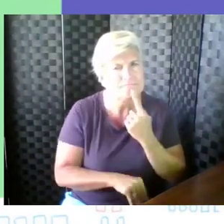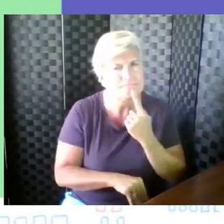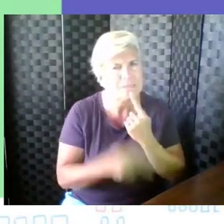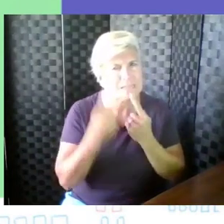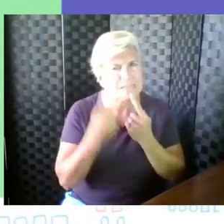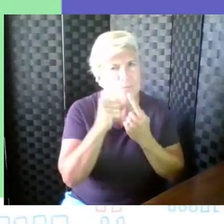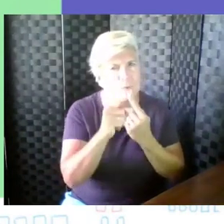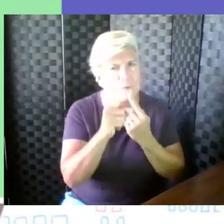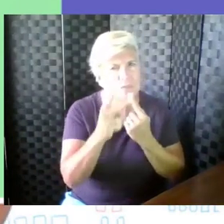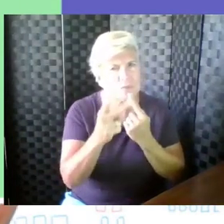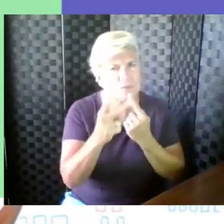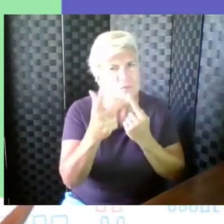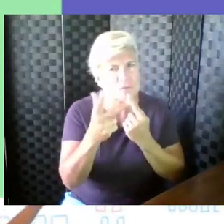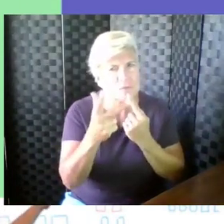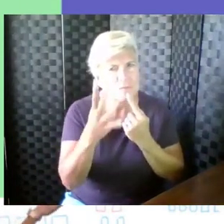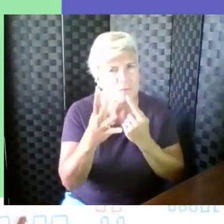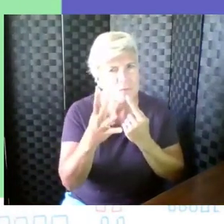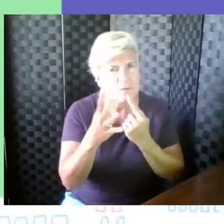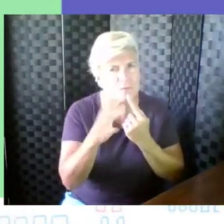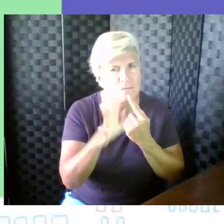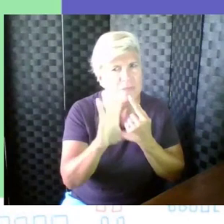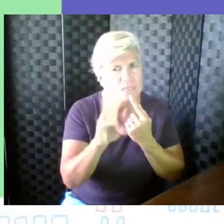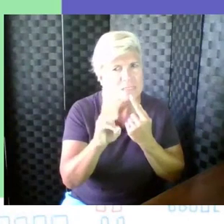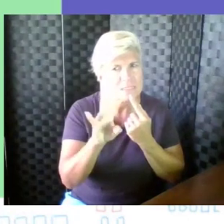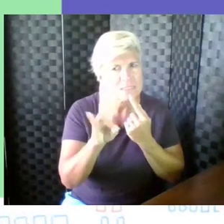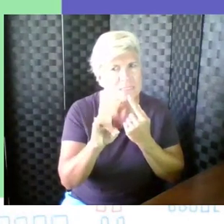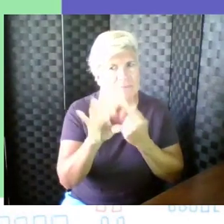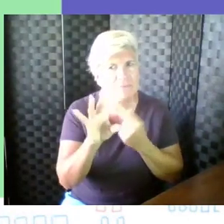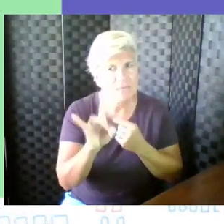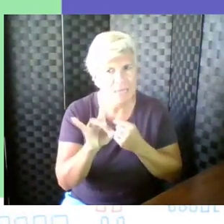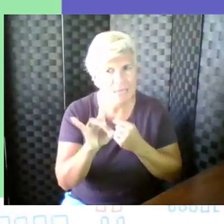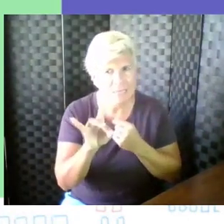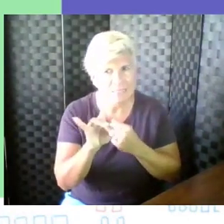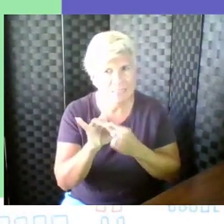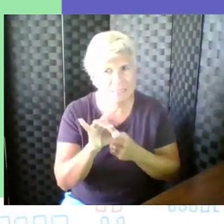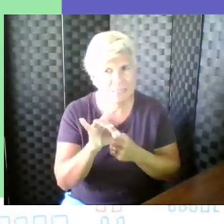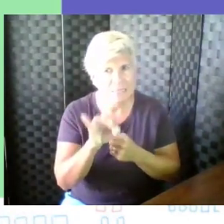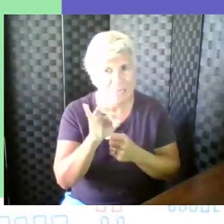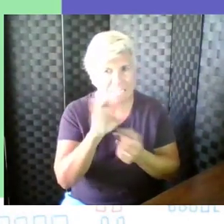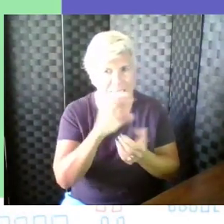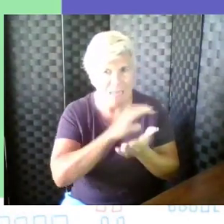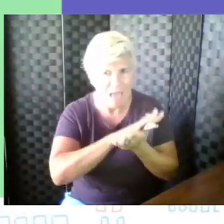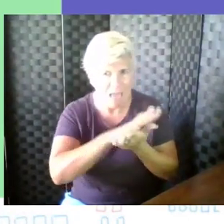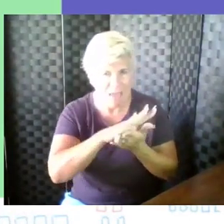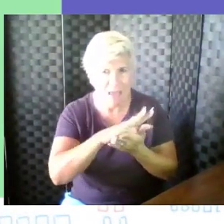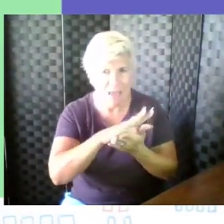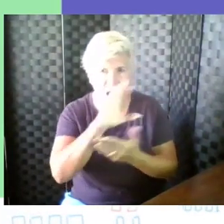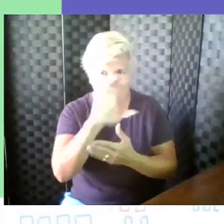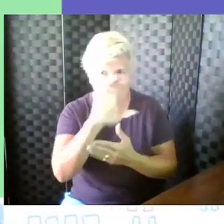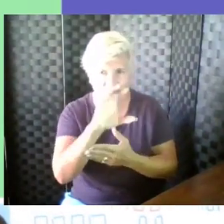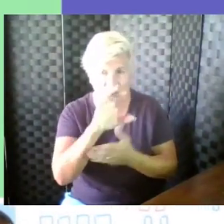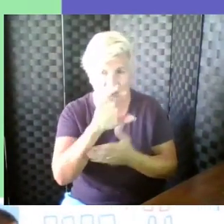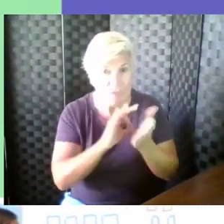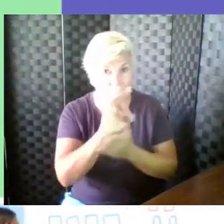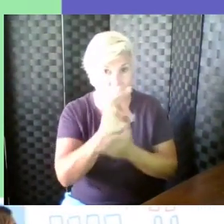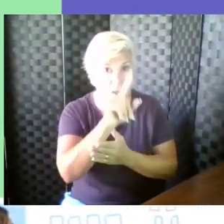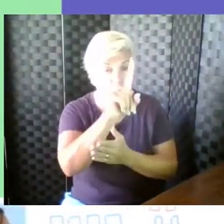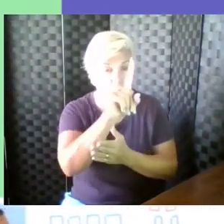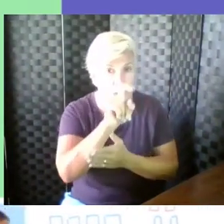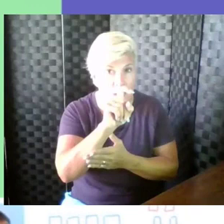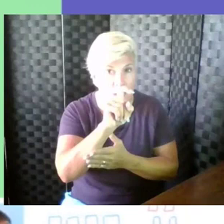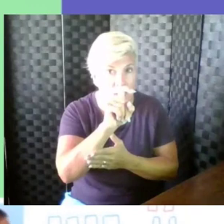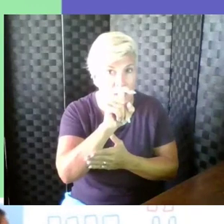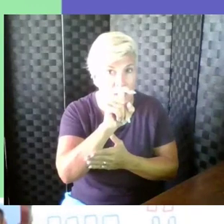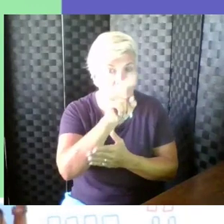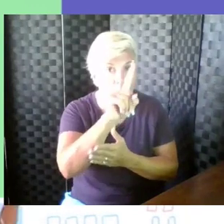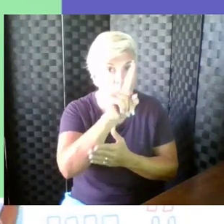I see 1, 2, 3, 4, 5, 6, 7, 8 hundreds. So if I count by hundreds,